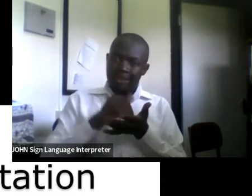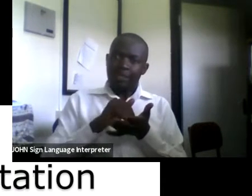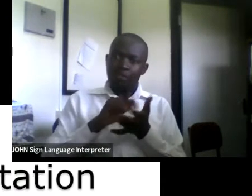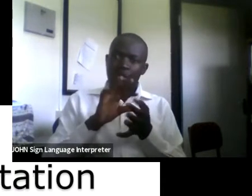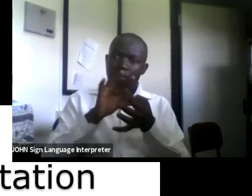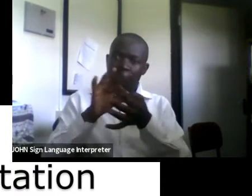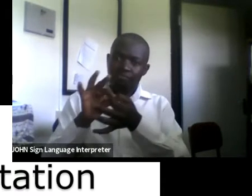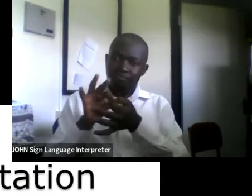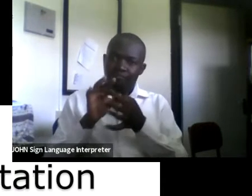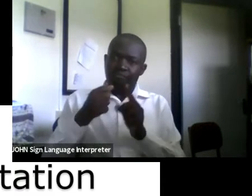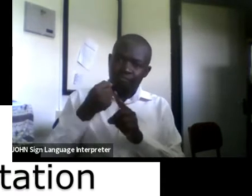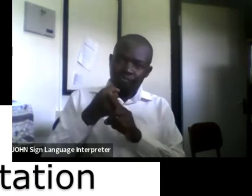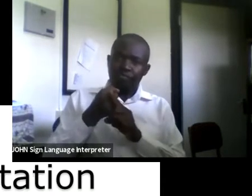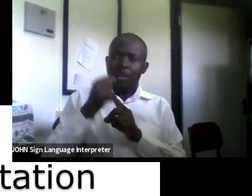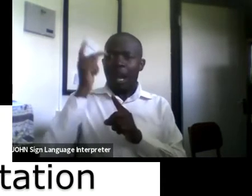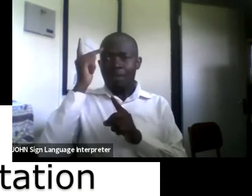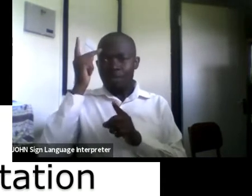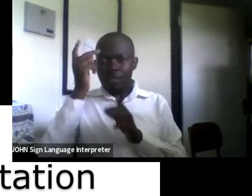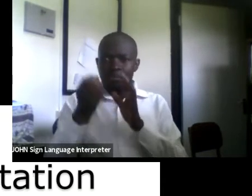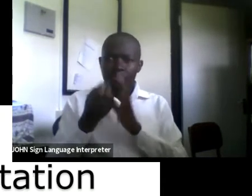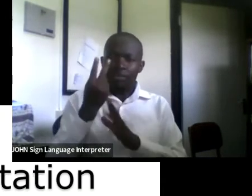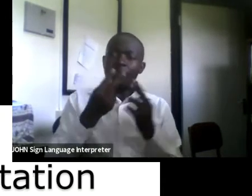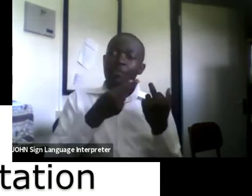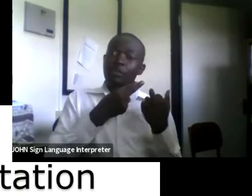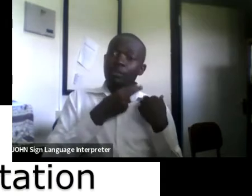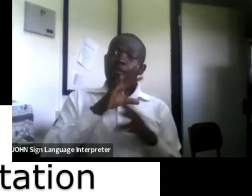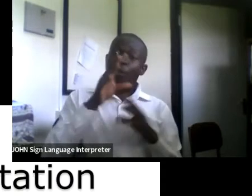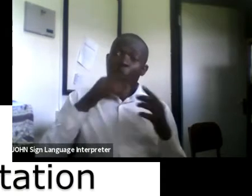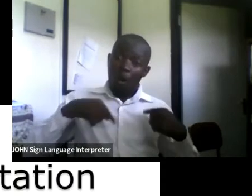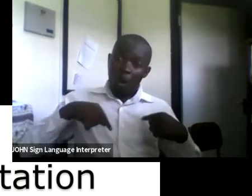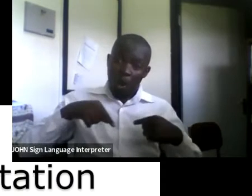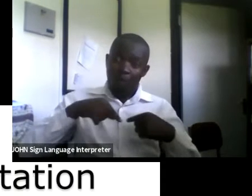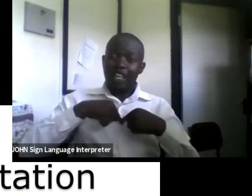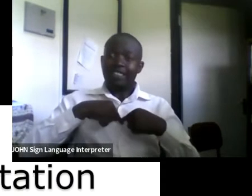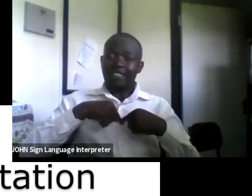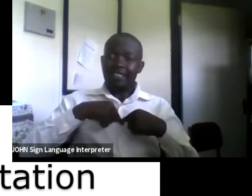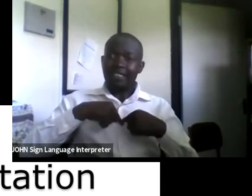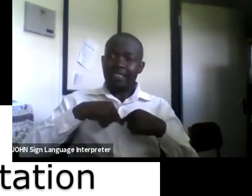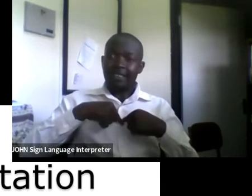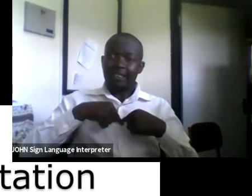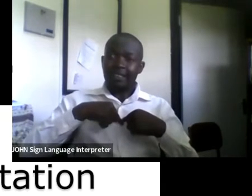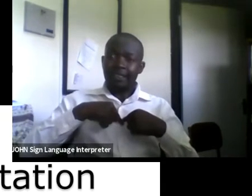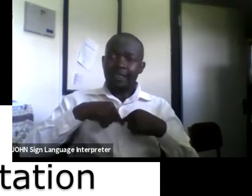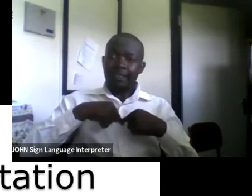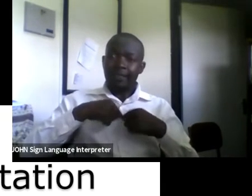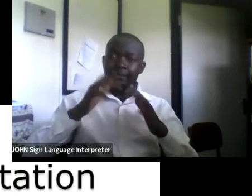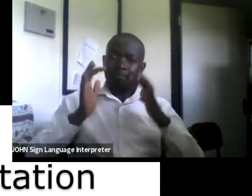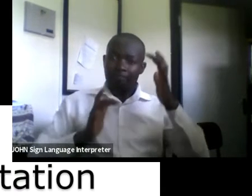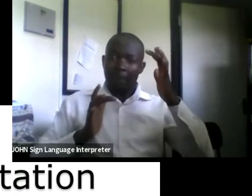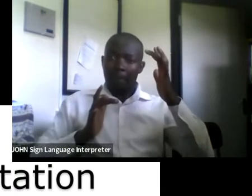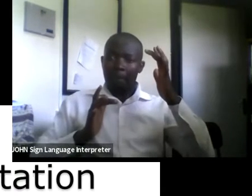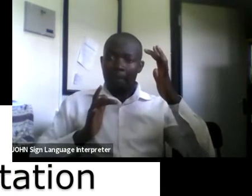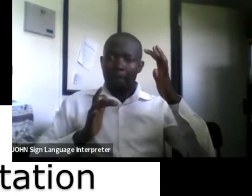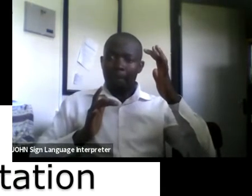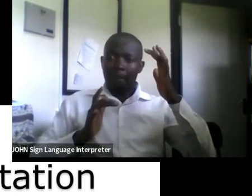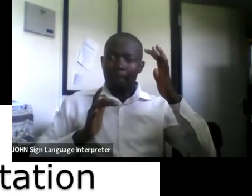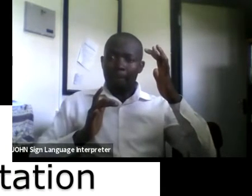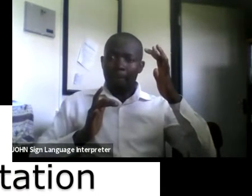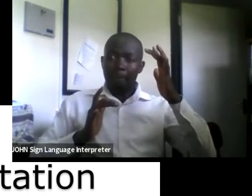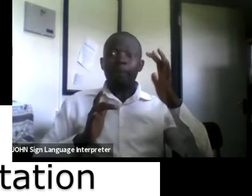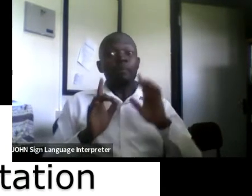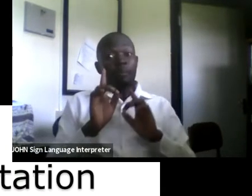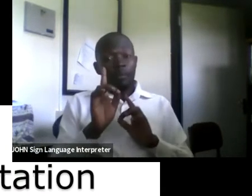it's a responsibility of all of us to ensure that we contribute to all this. So if you